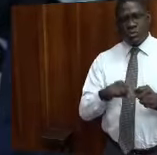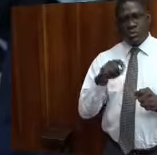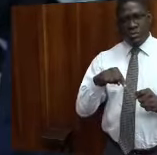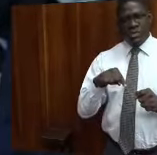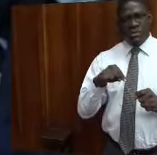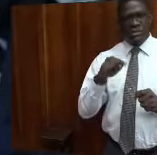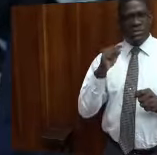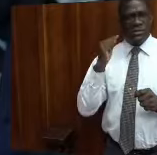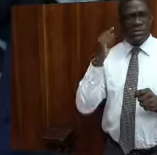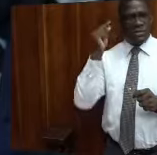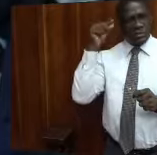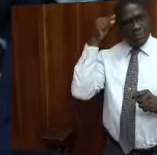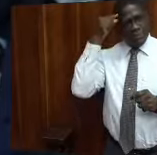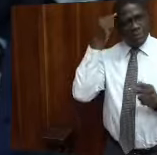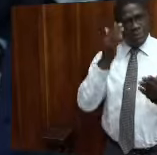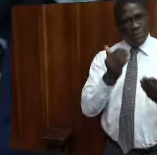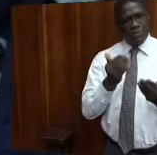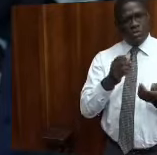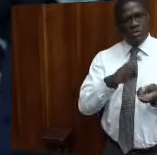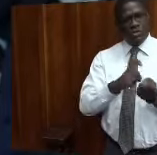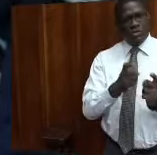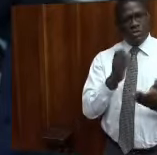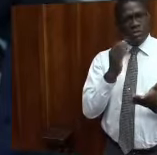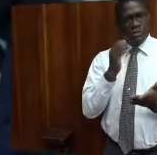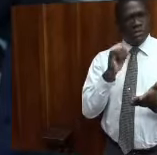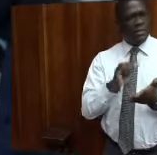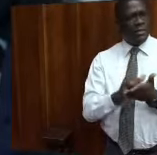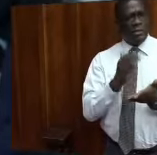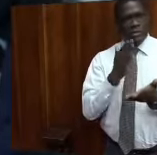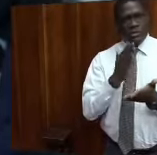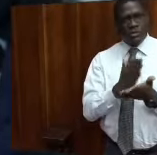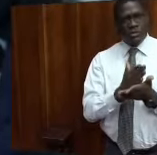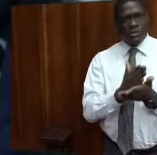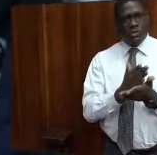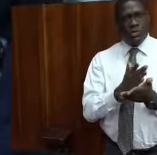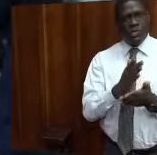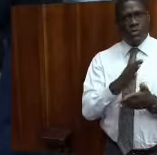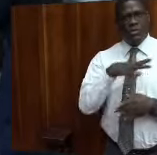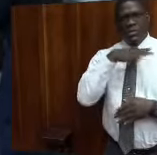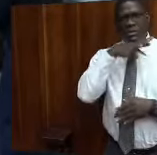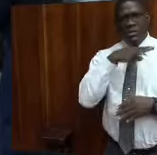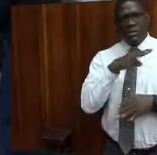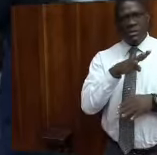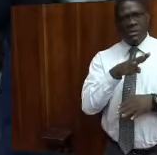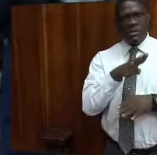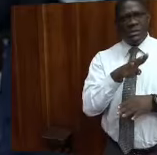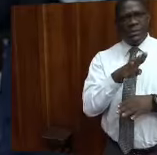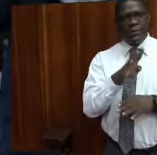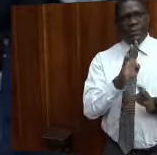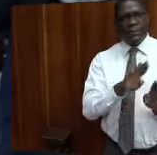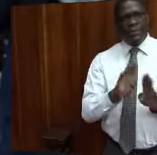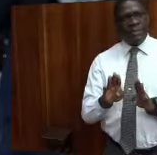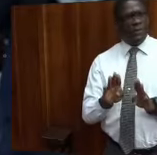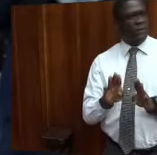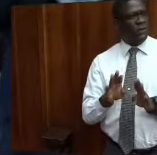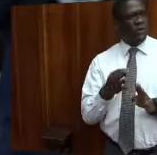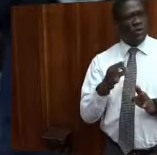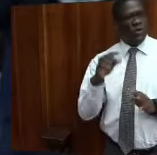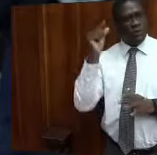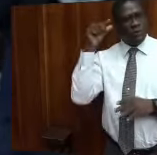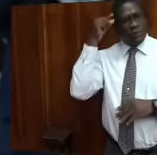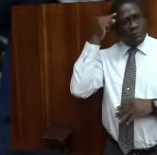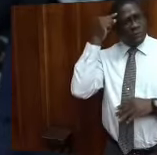reputation to good international standings. Mr. Speaker, good governance protects the citizens of a country from